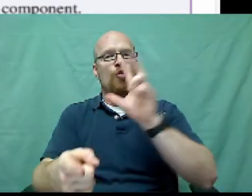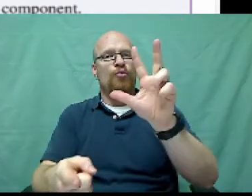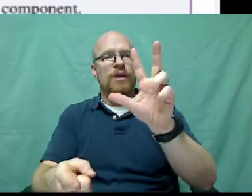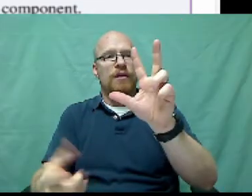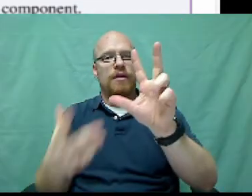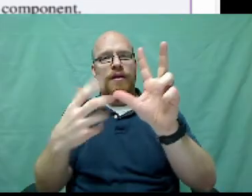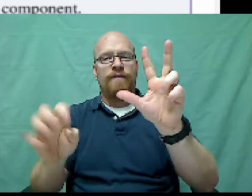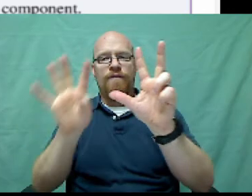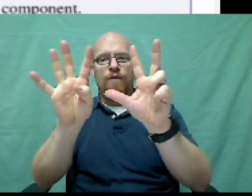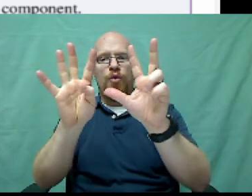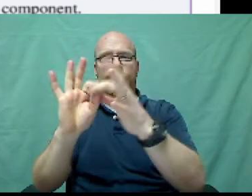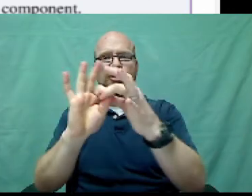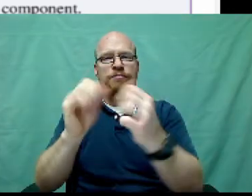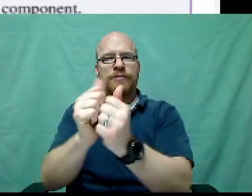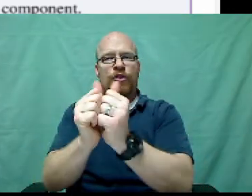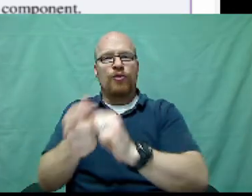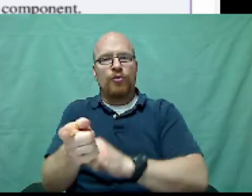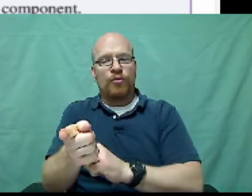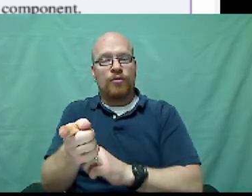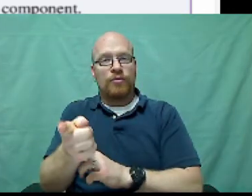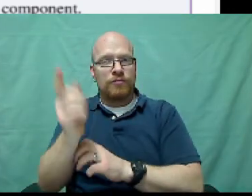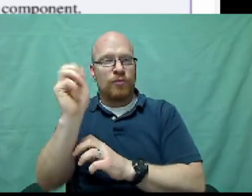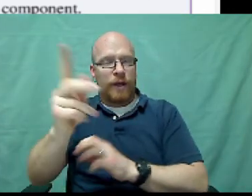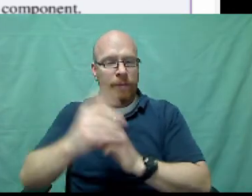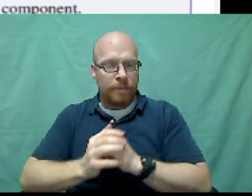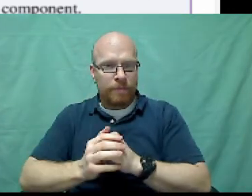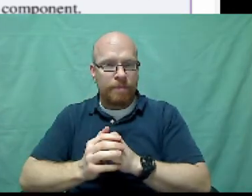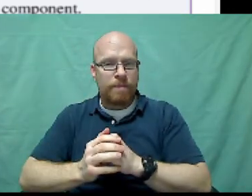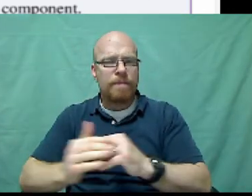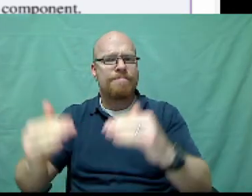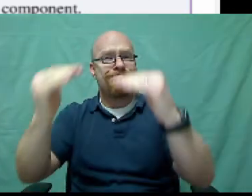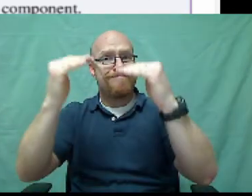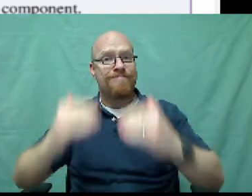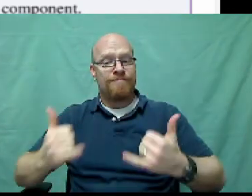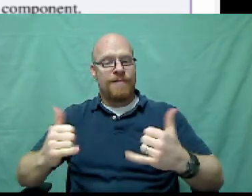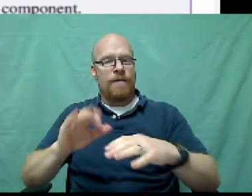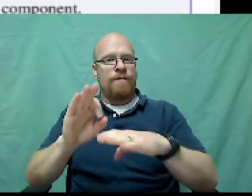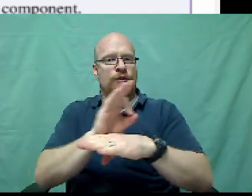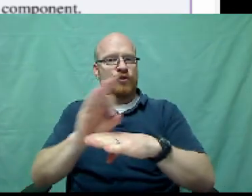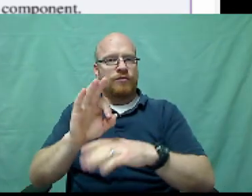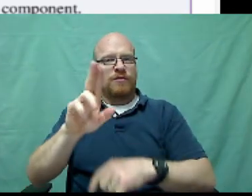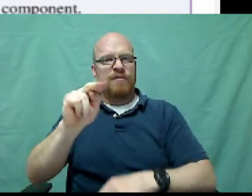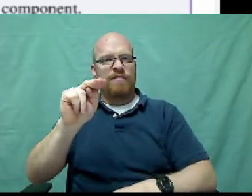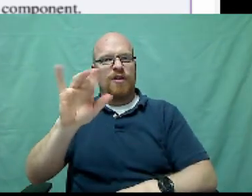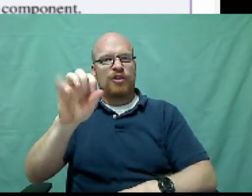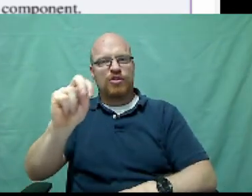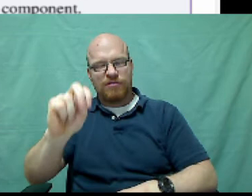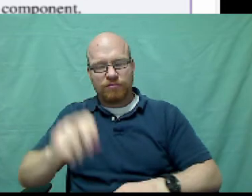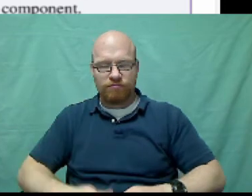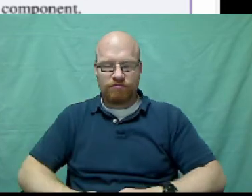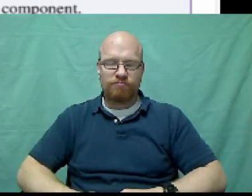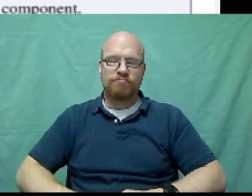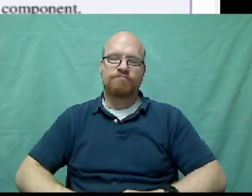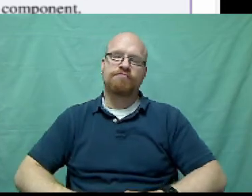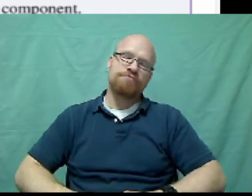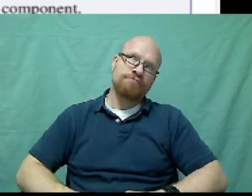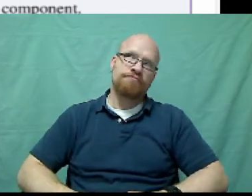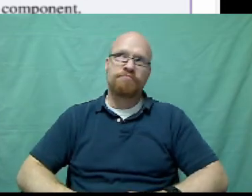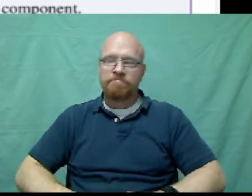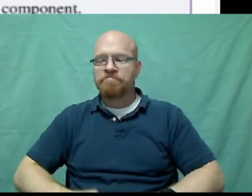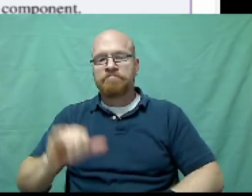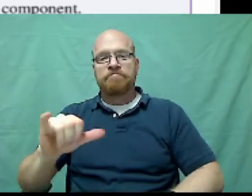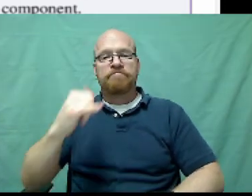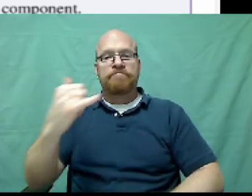Now, this example, 3, comma 4, have a relationship. Okay? Now, a function.